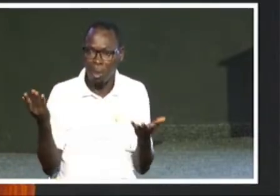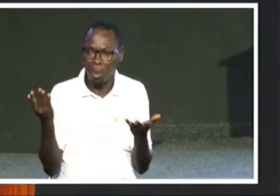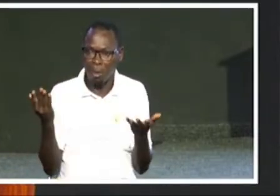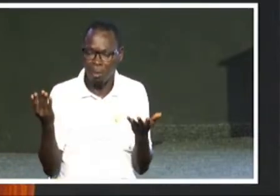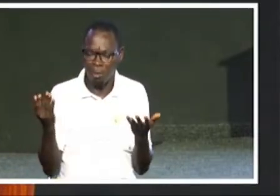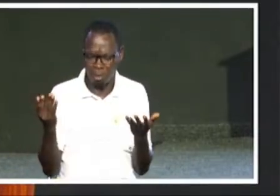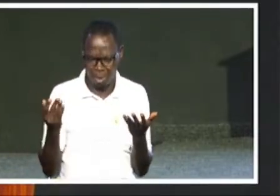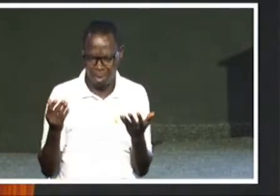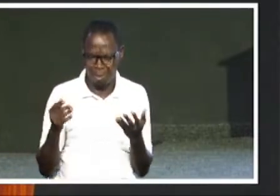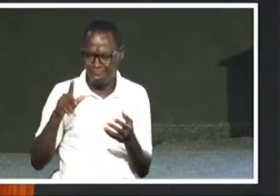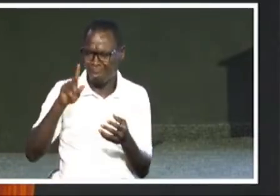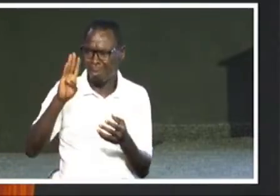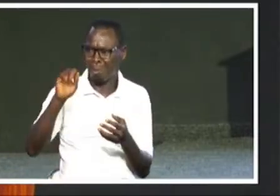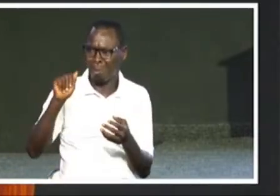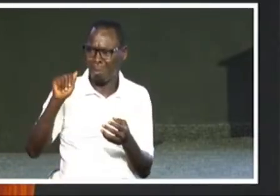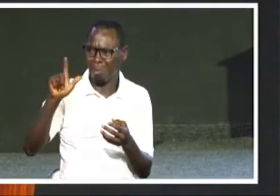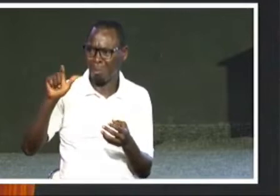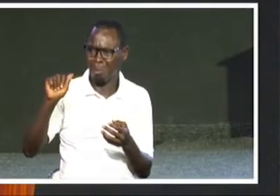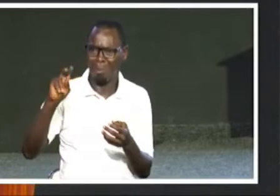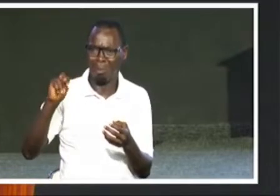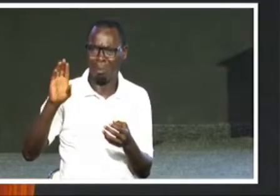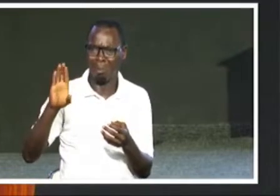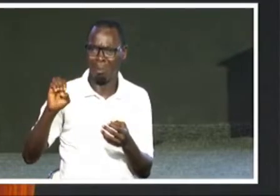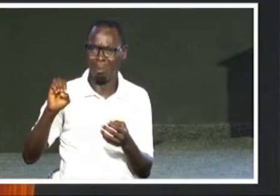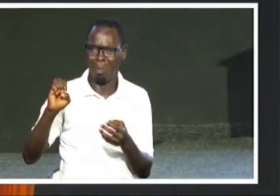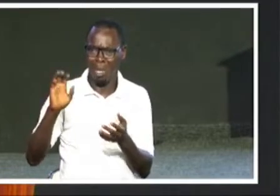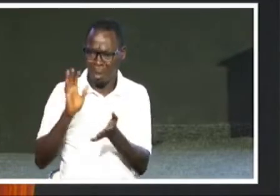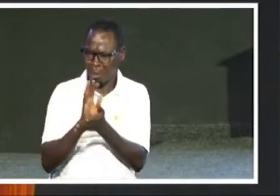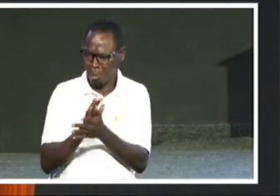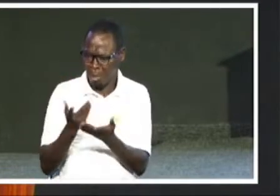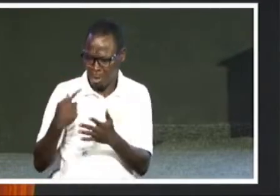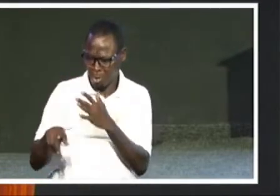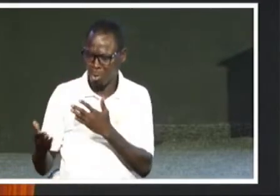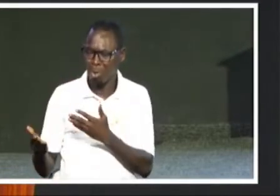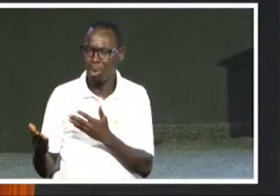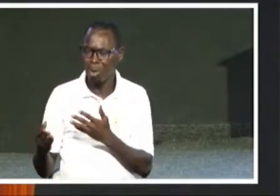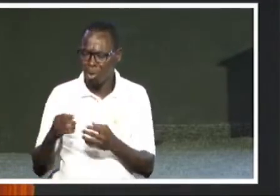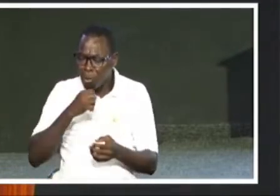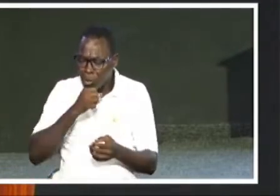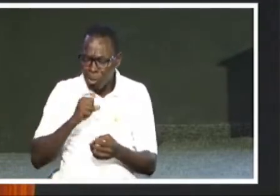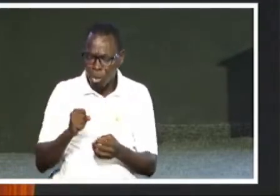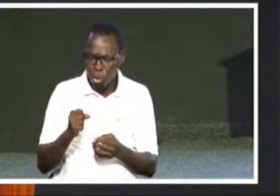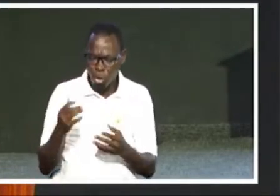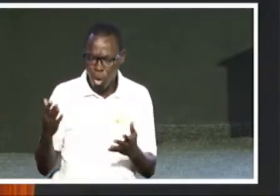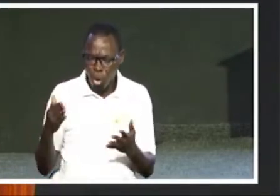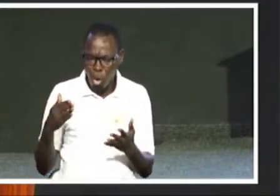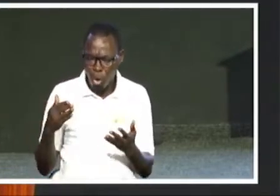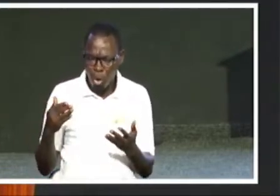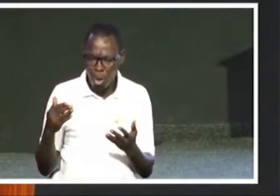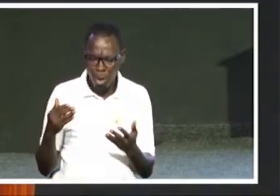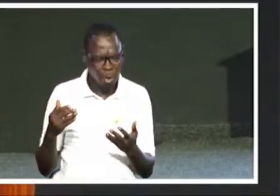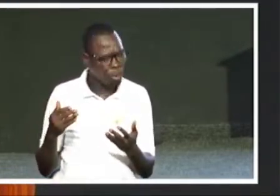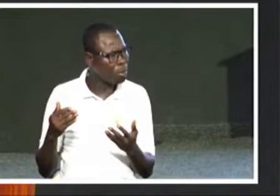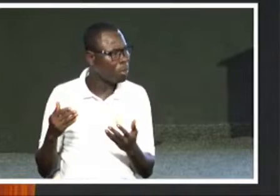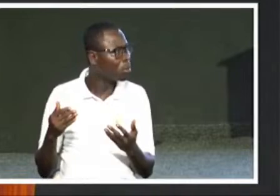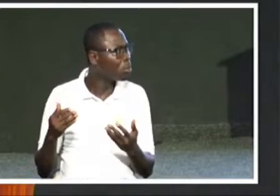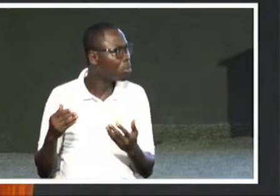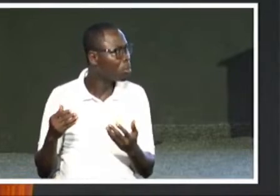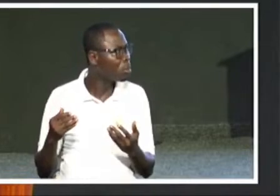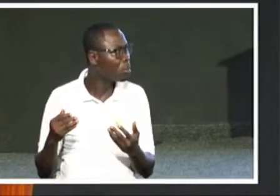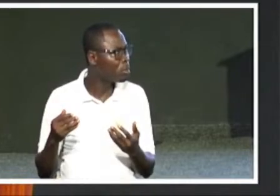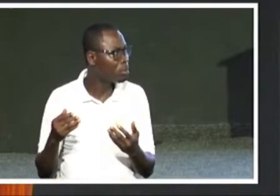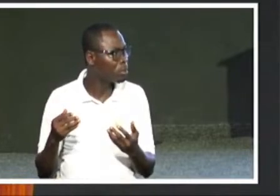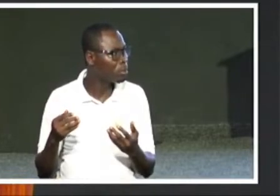balance sheet. So you've got to make sure that your weakness does not detract away and then hone in on your strengths and make